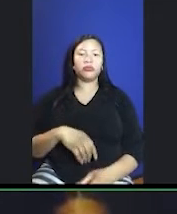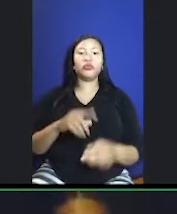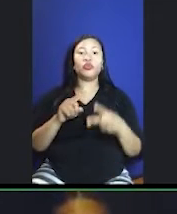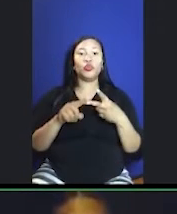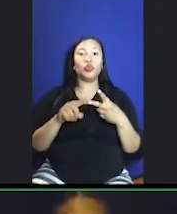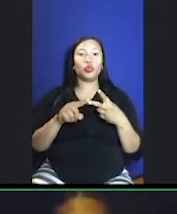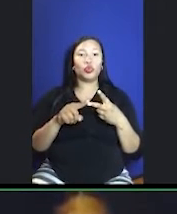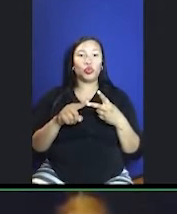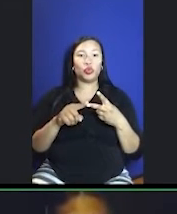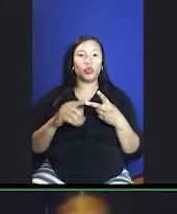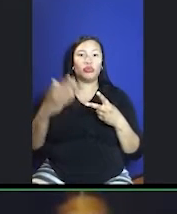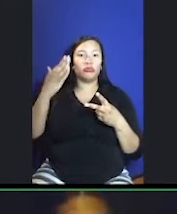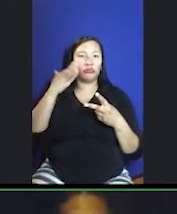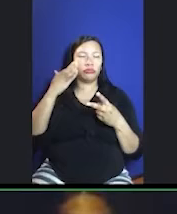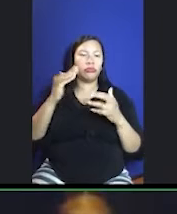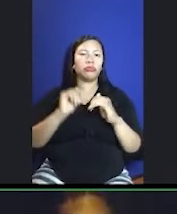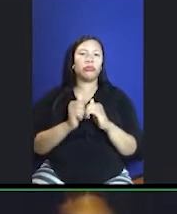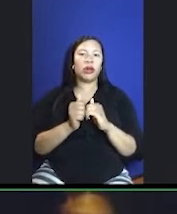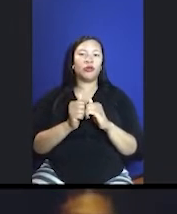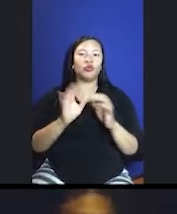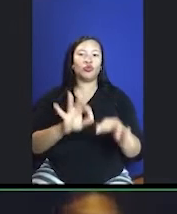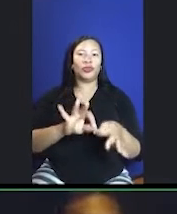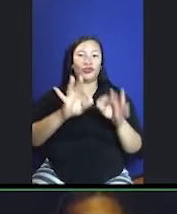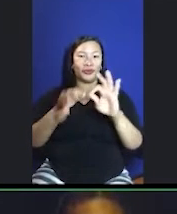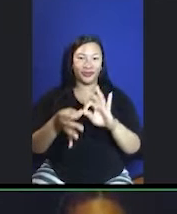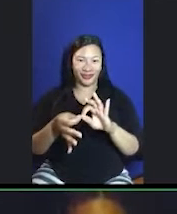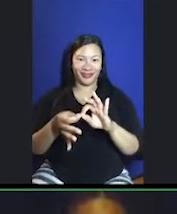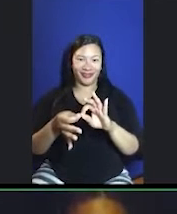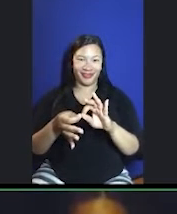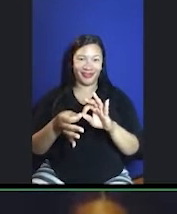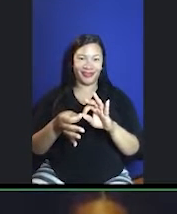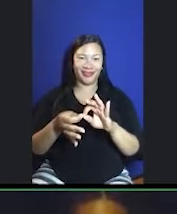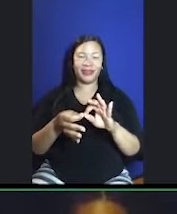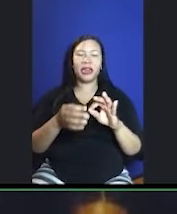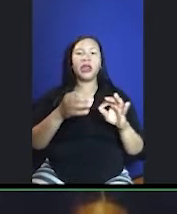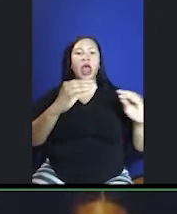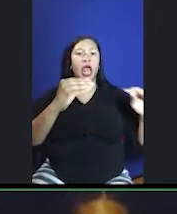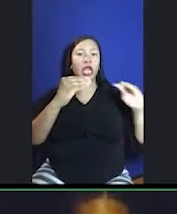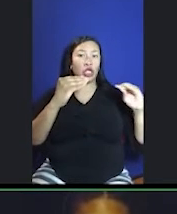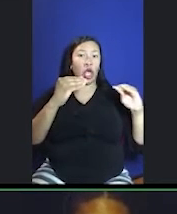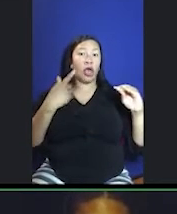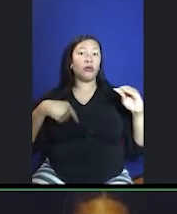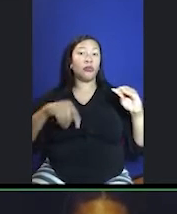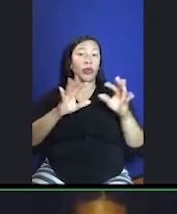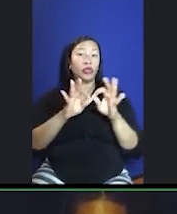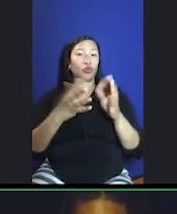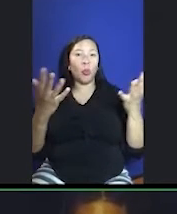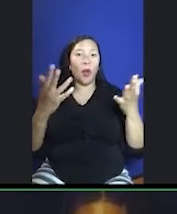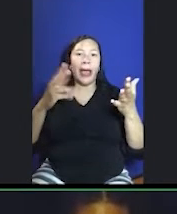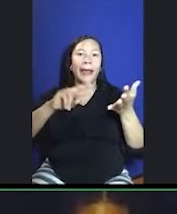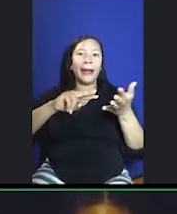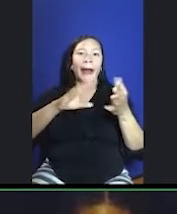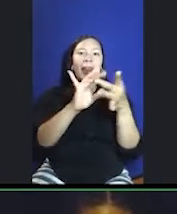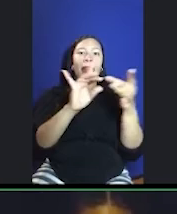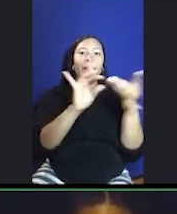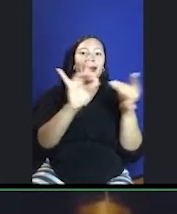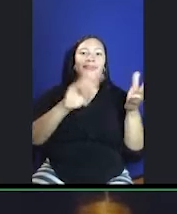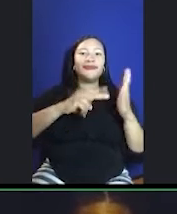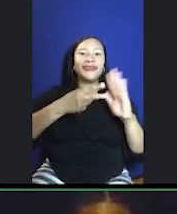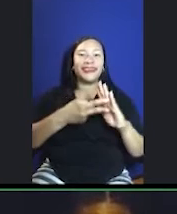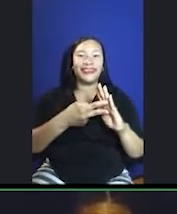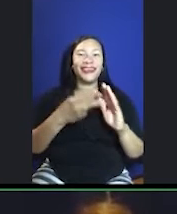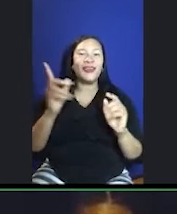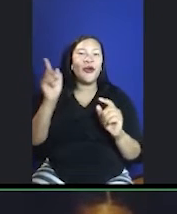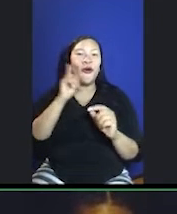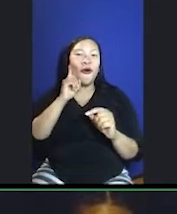two, knowing how to interpret. And I was taught we interpret for meaning. For And we meaning. all, I'm sure, have heard the phrase, it's